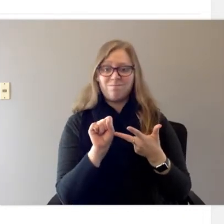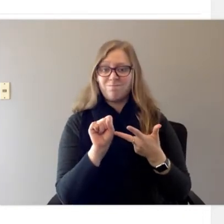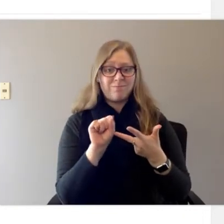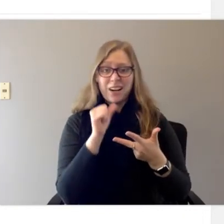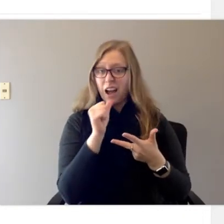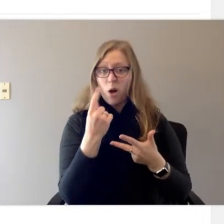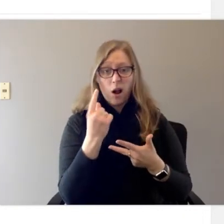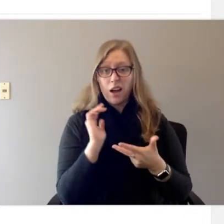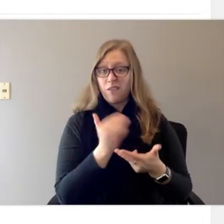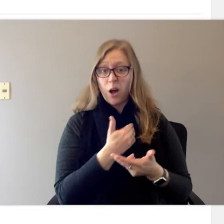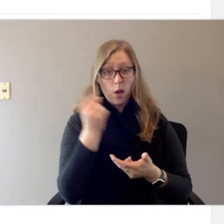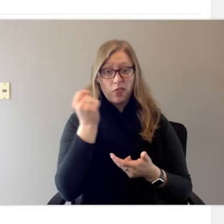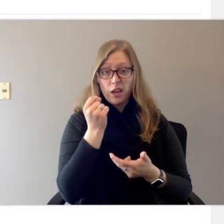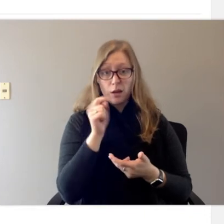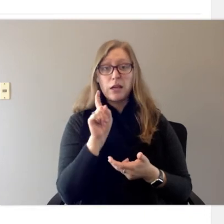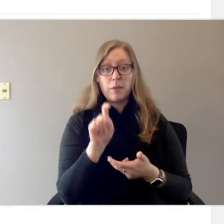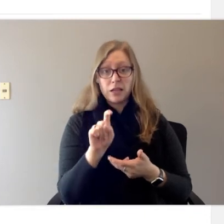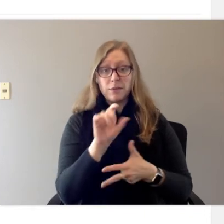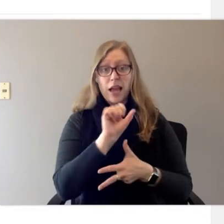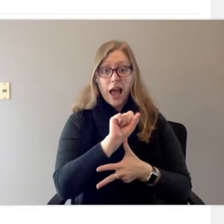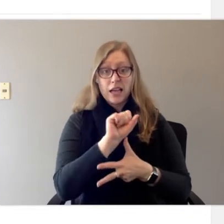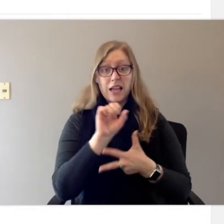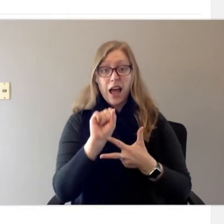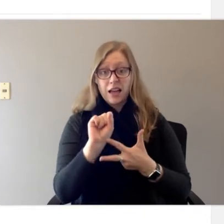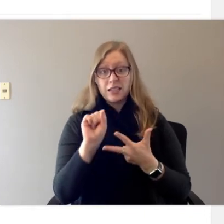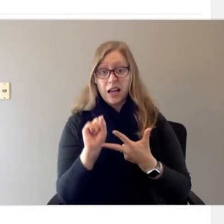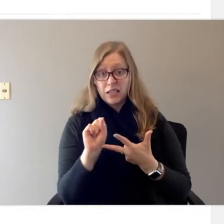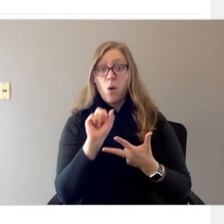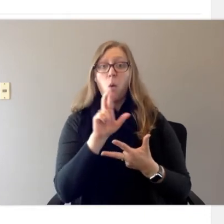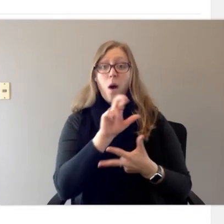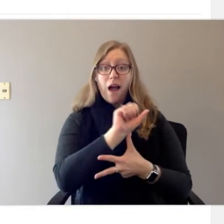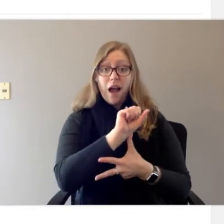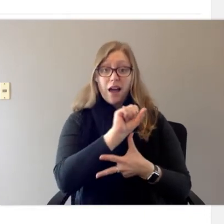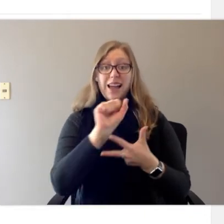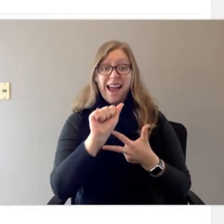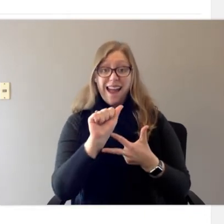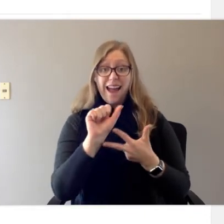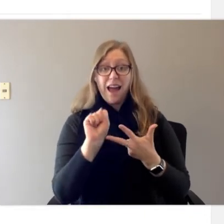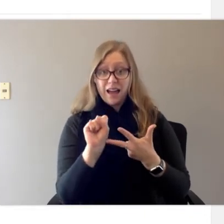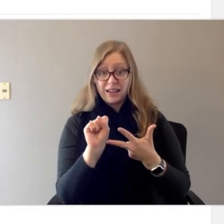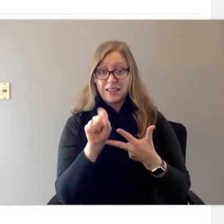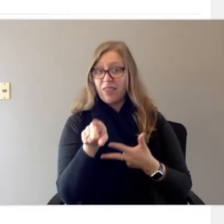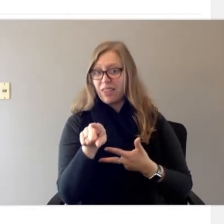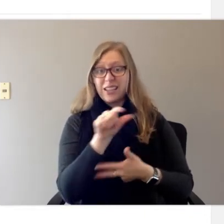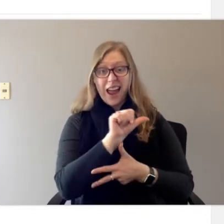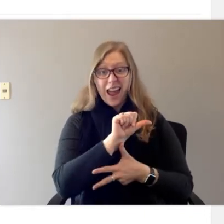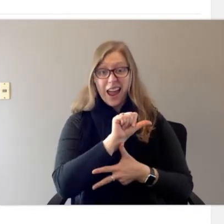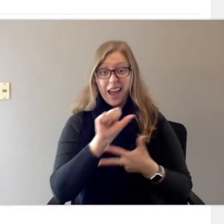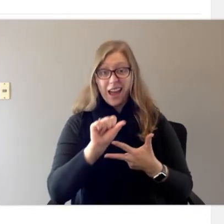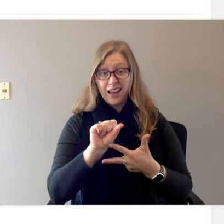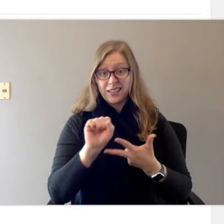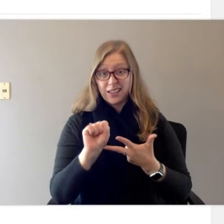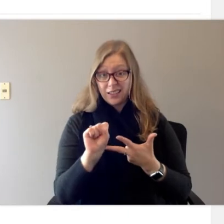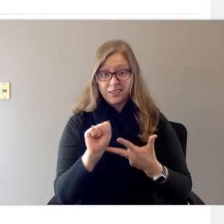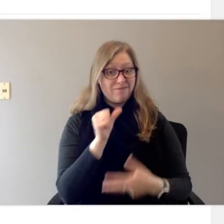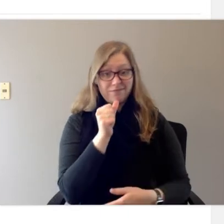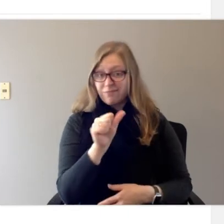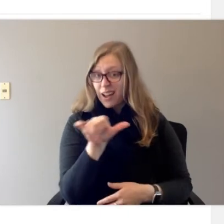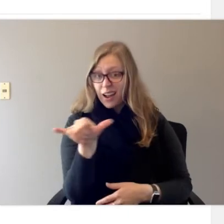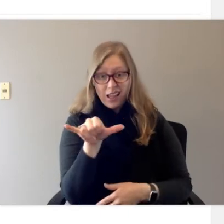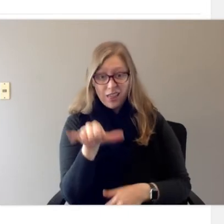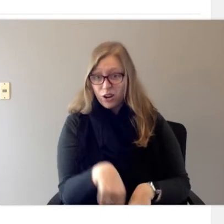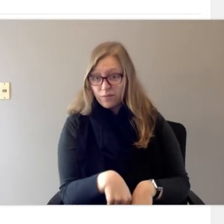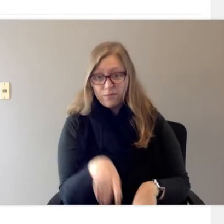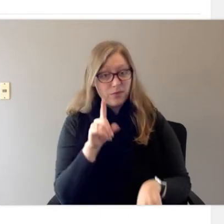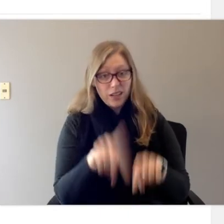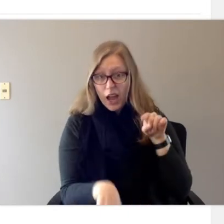side, side, side, or side, angle, side to show that it's congruent. So this would be neither. Neither of